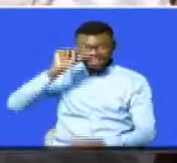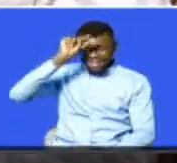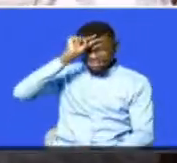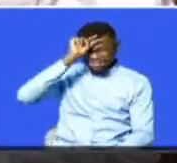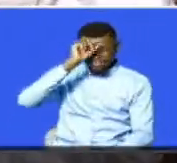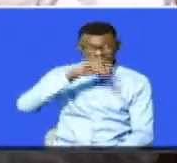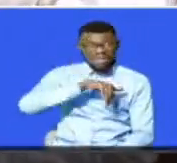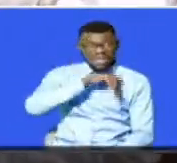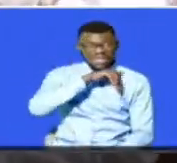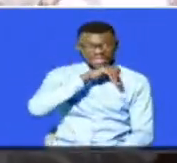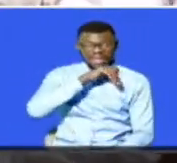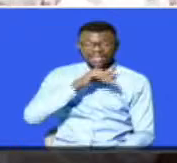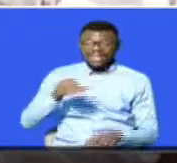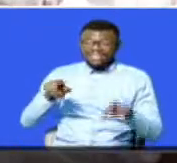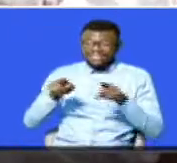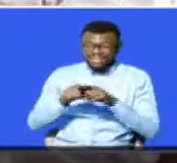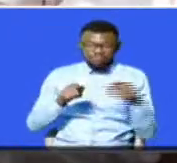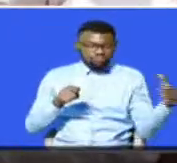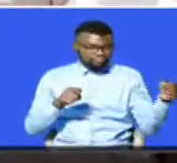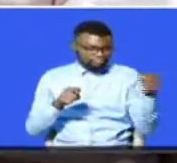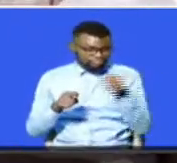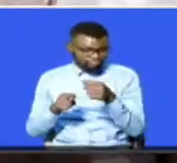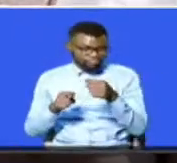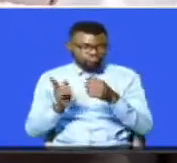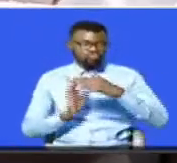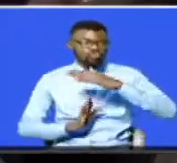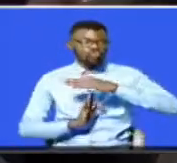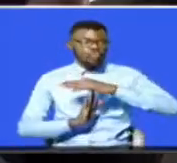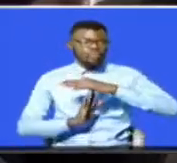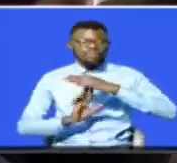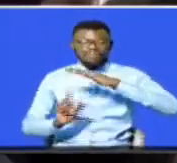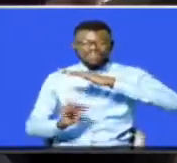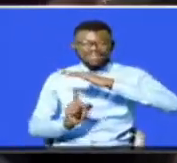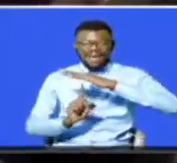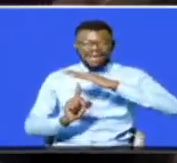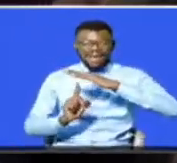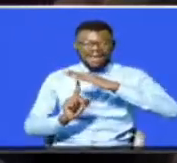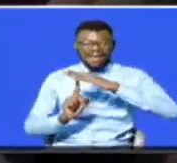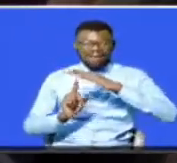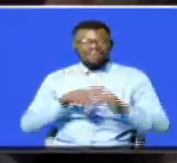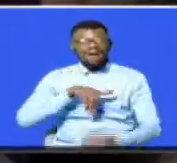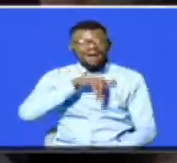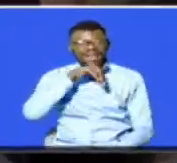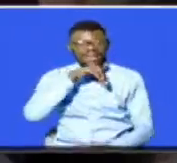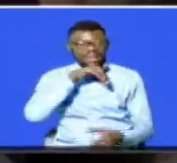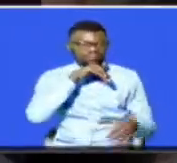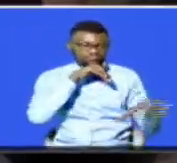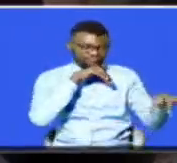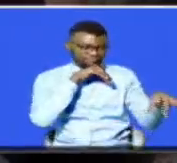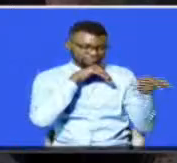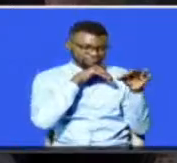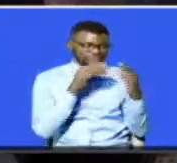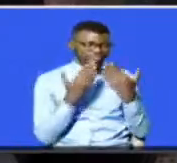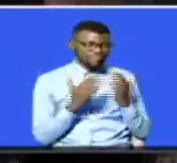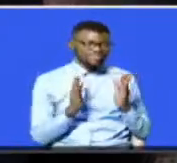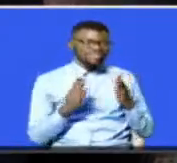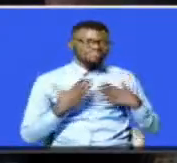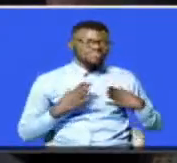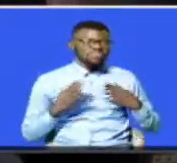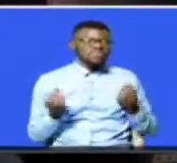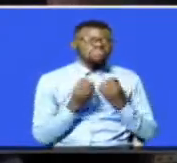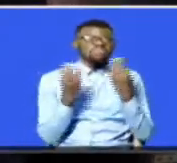from the position of chief minister as nominated by Raila. I think I've gained more admirers and